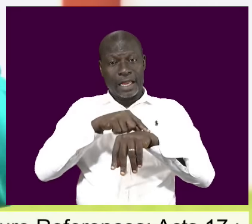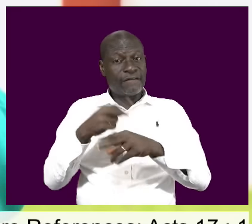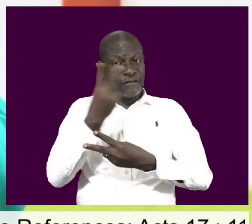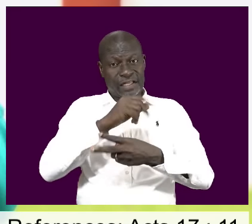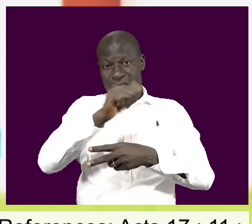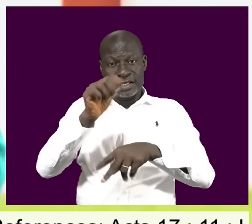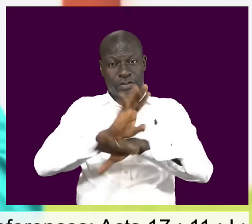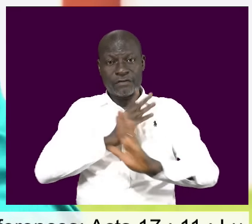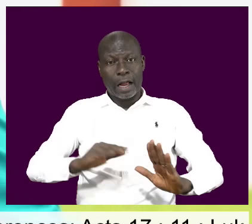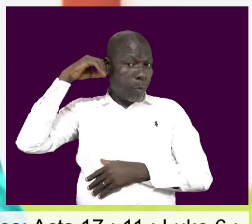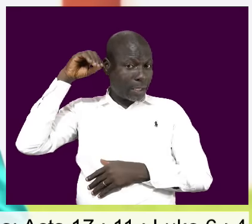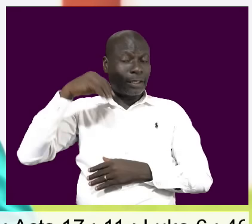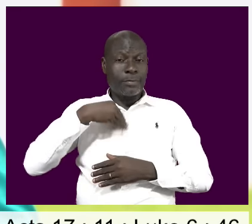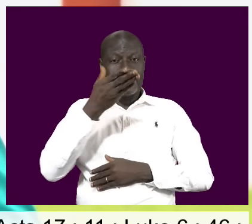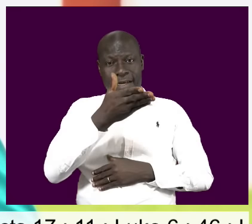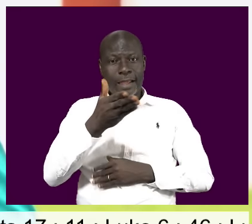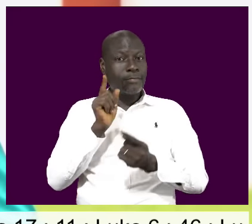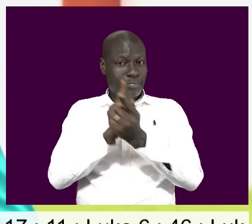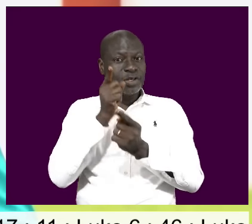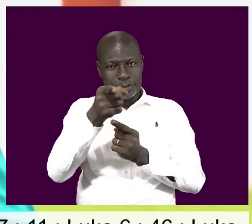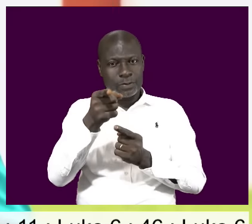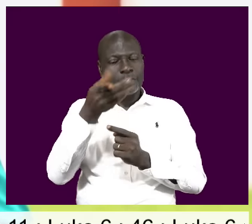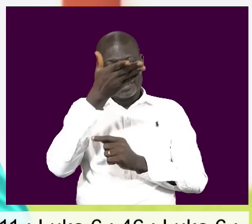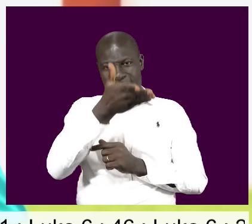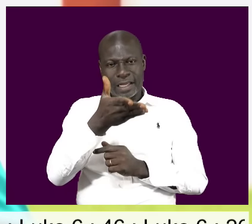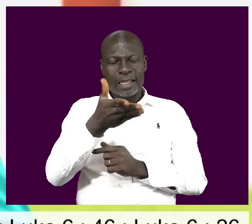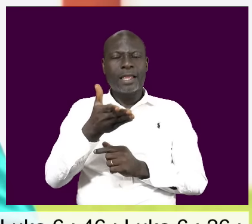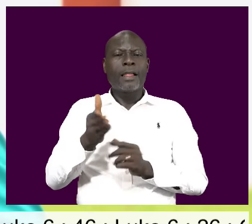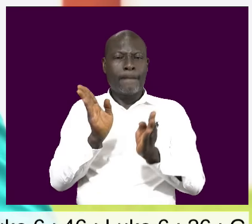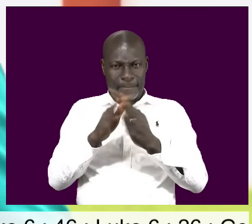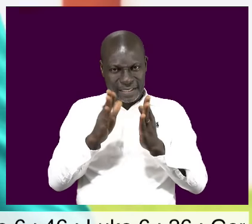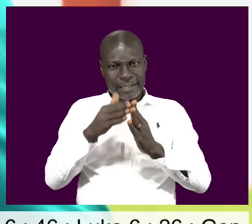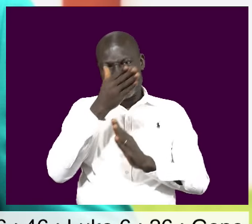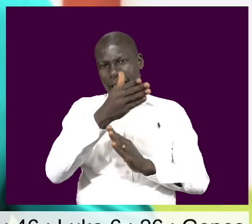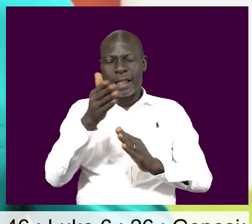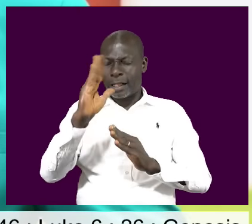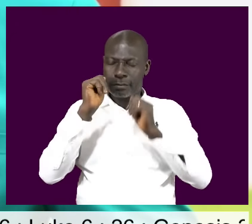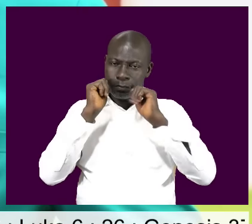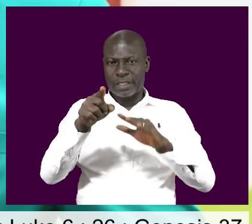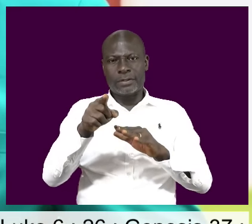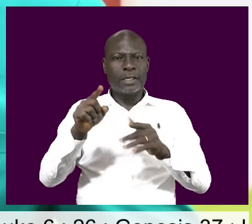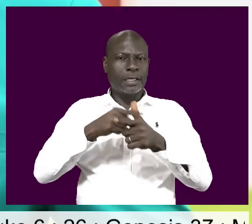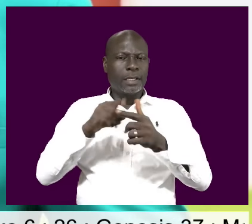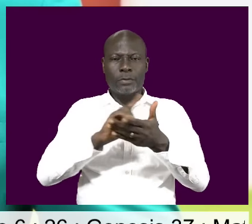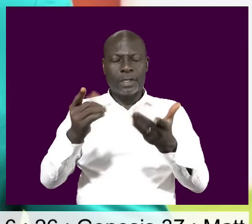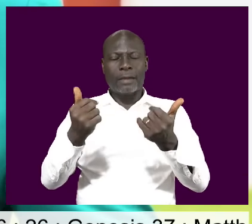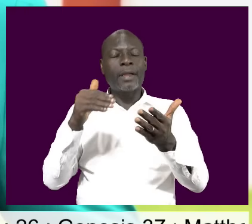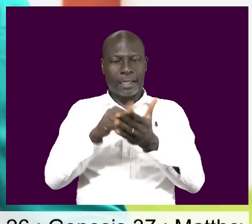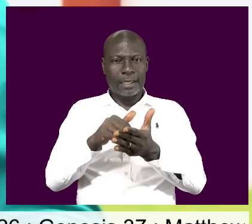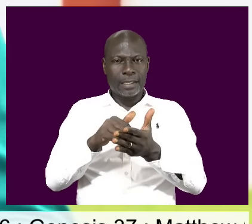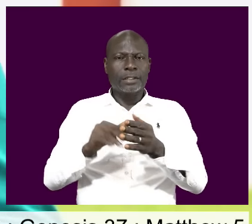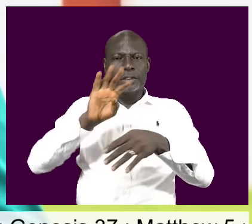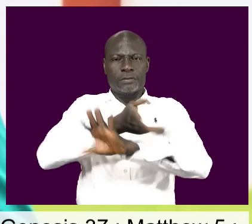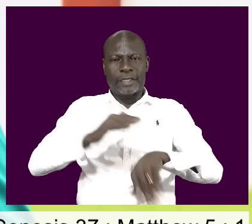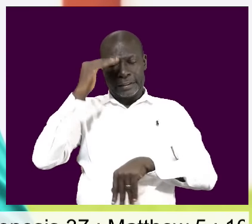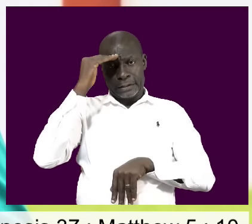So, Obuasia, and a Mechelm, your Quabra Foso, Church of Christ. Enshra and Kao, Ayanipa. Next week, Yabasan Abishia Mubiu. The Churches of